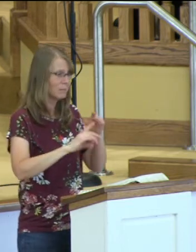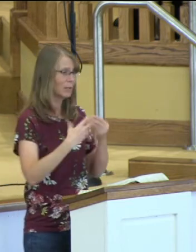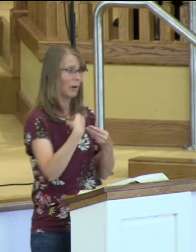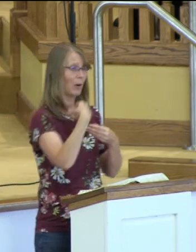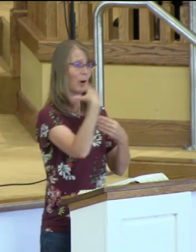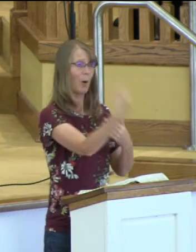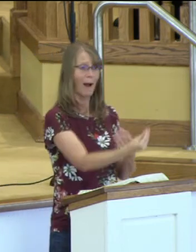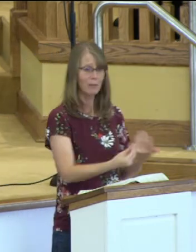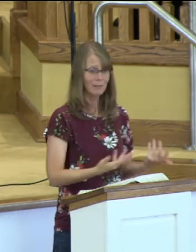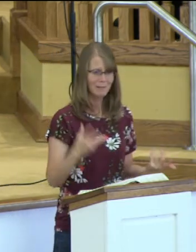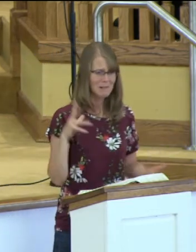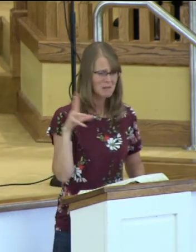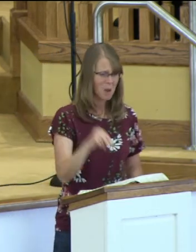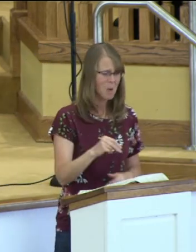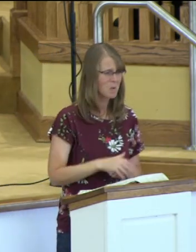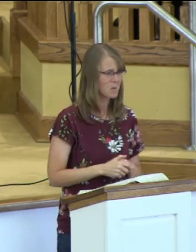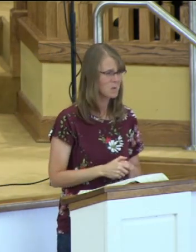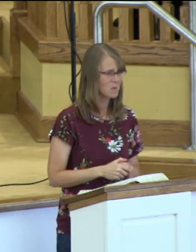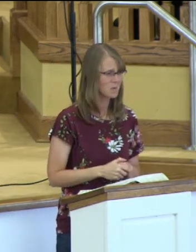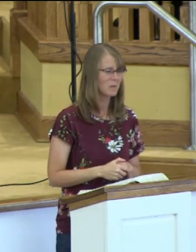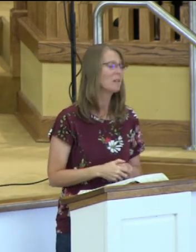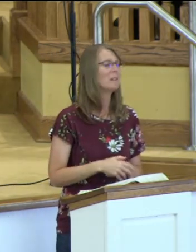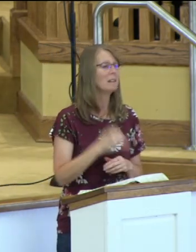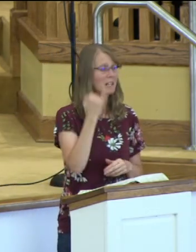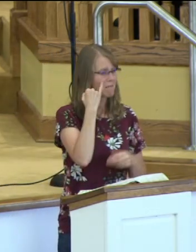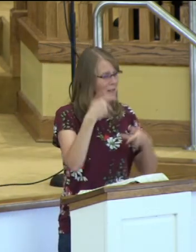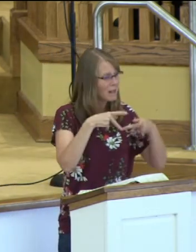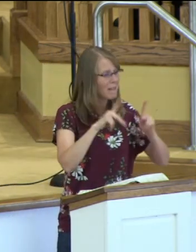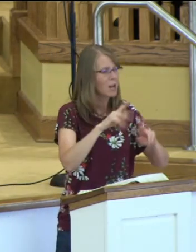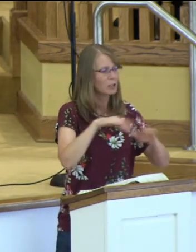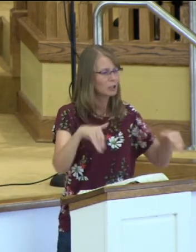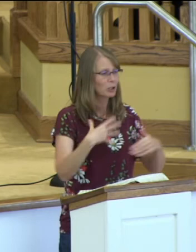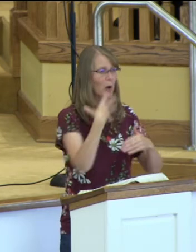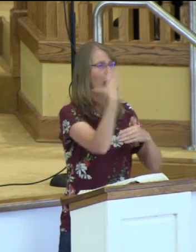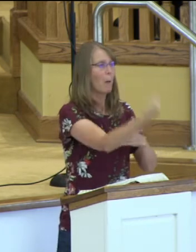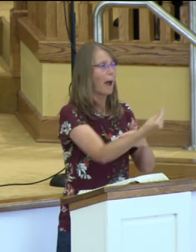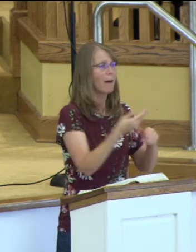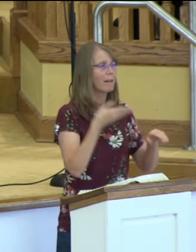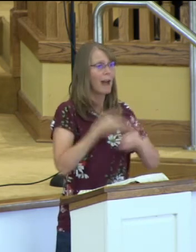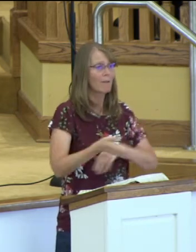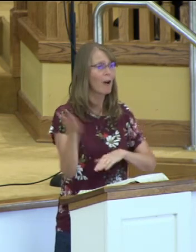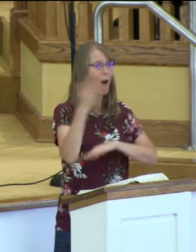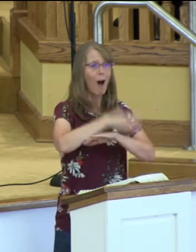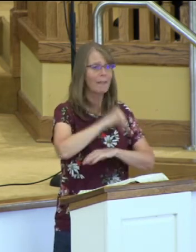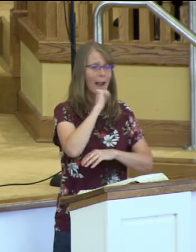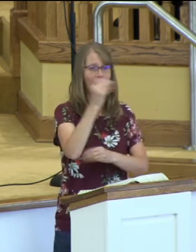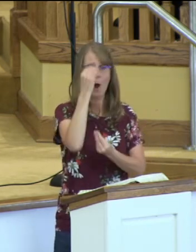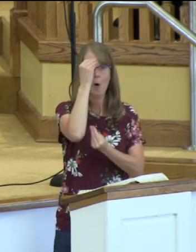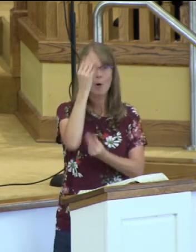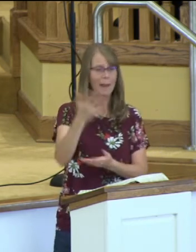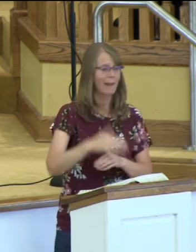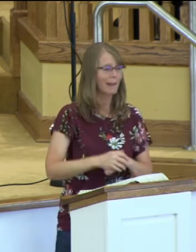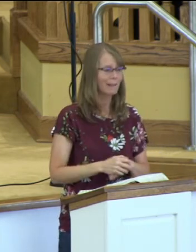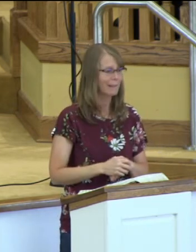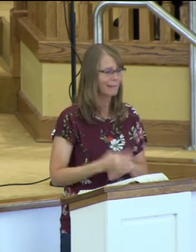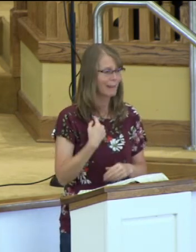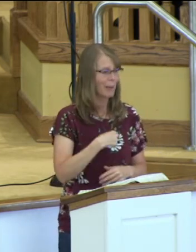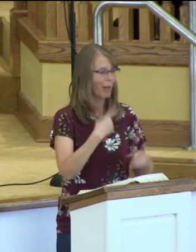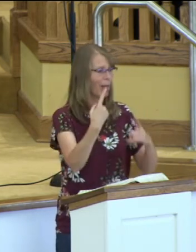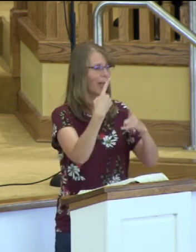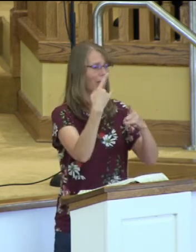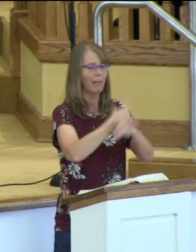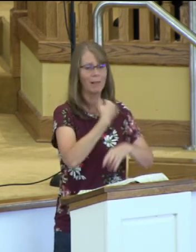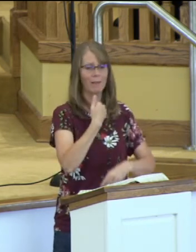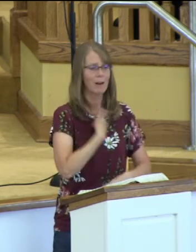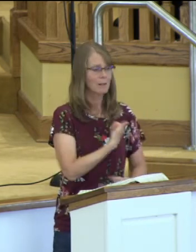We've kidded ourselves. We've deceived ourselves. Oh, when the time comes, I'll be ready. Hey, listen, how about now? Let's be